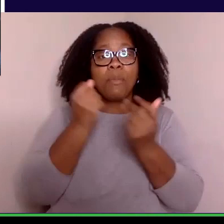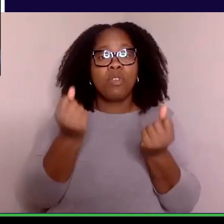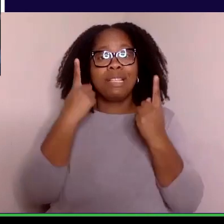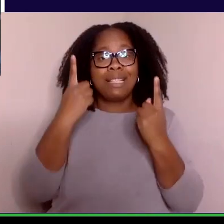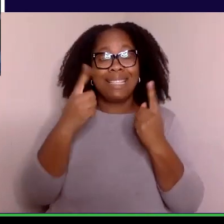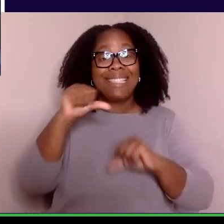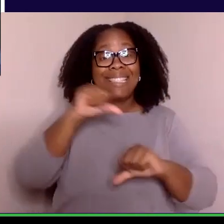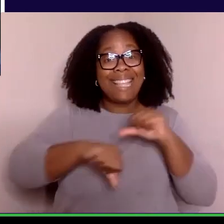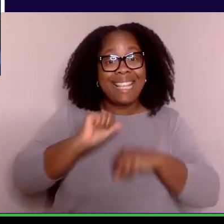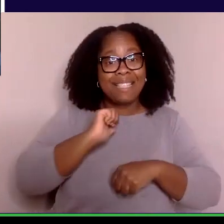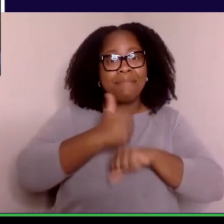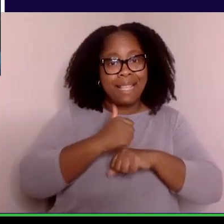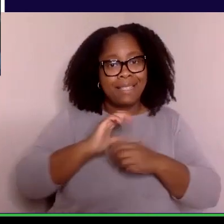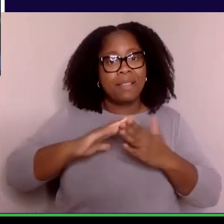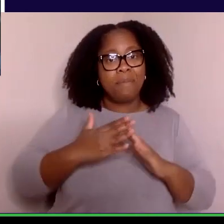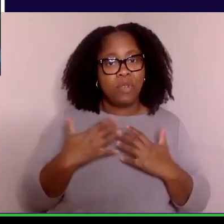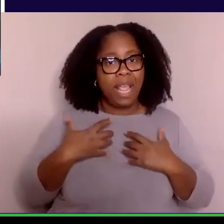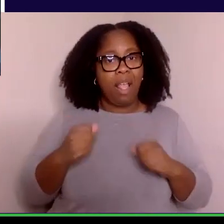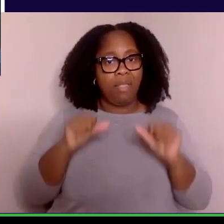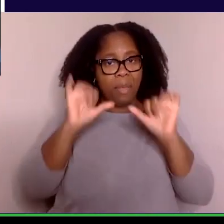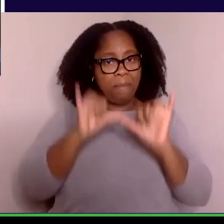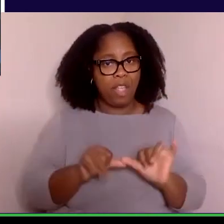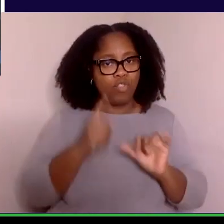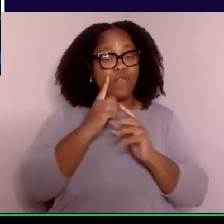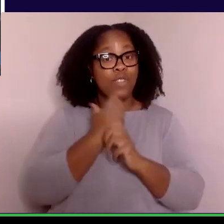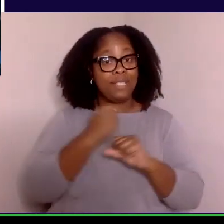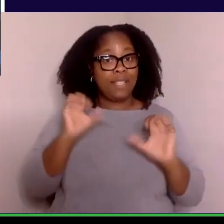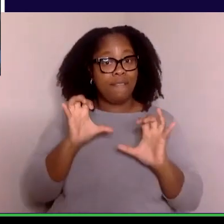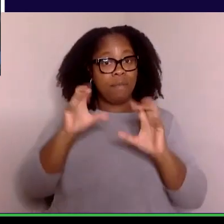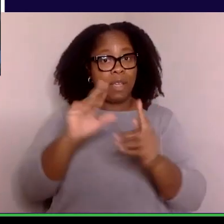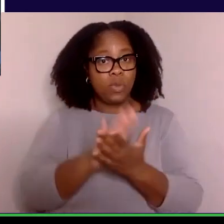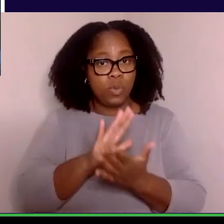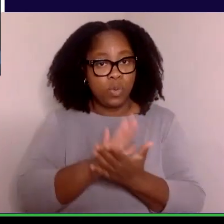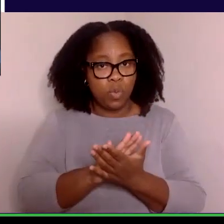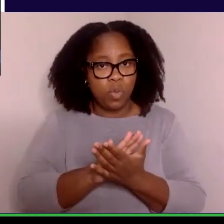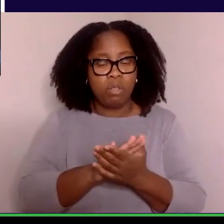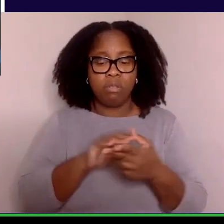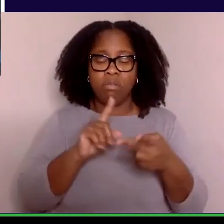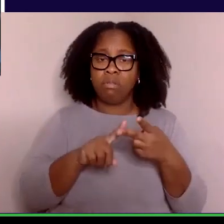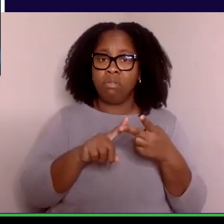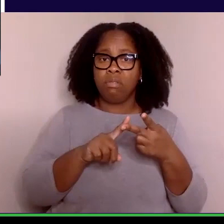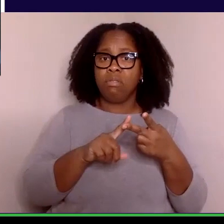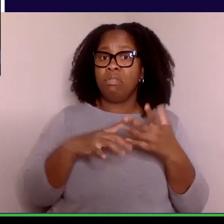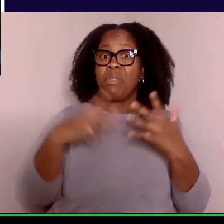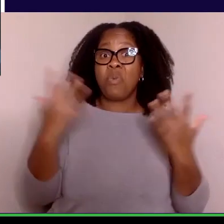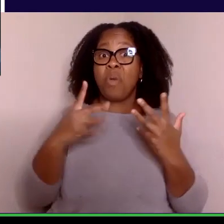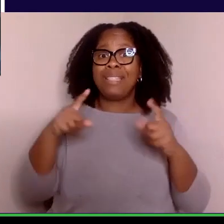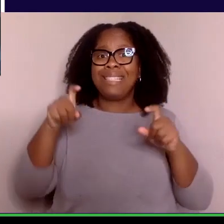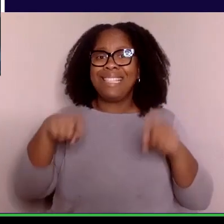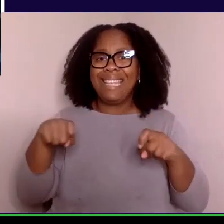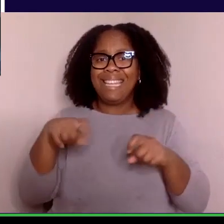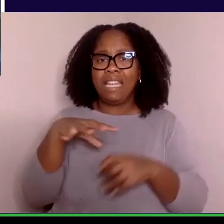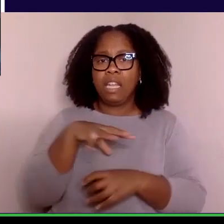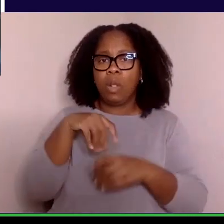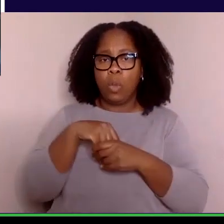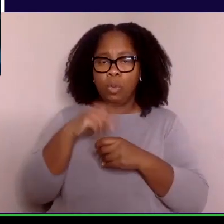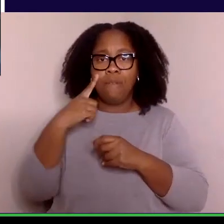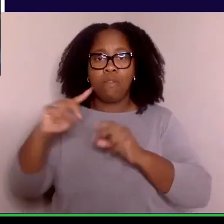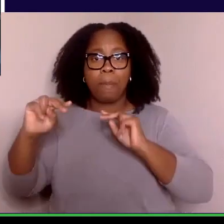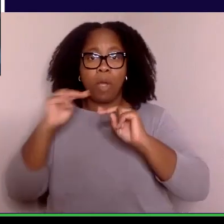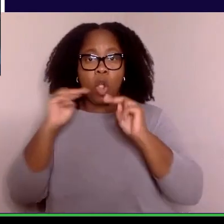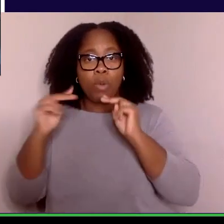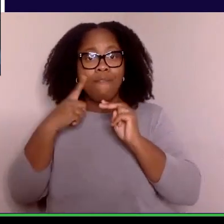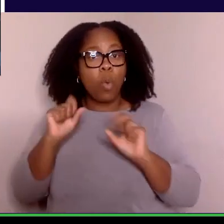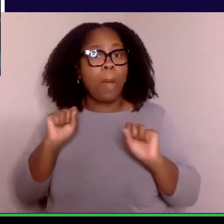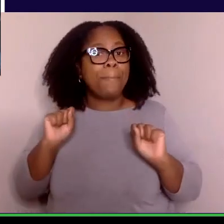metrics for a safe return and necessary elements of a bargaining agreement for a